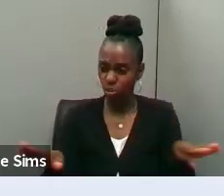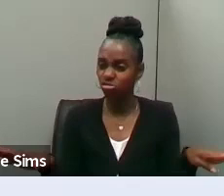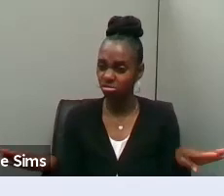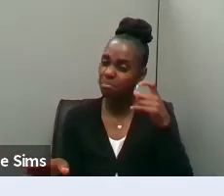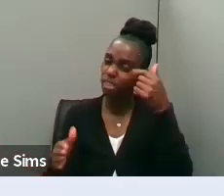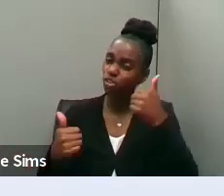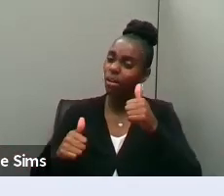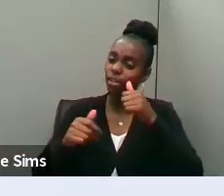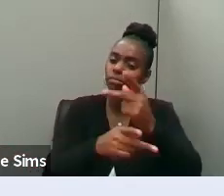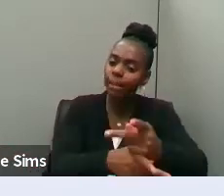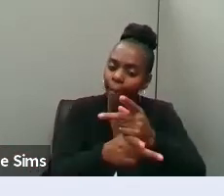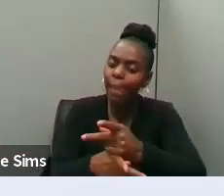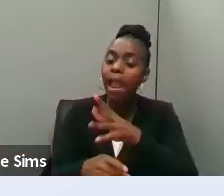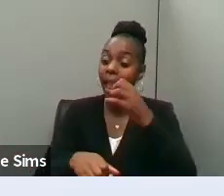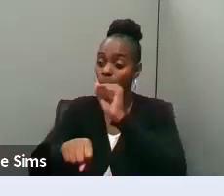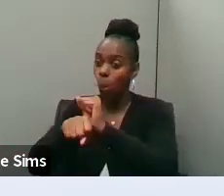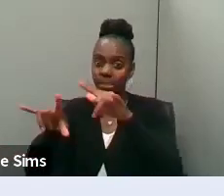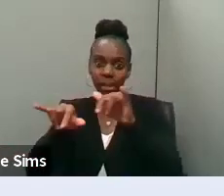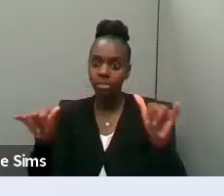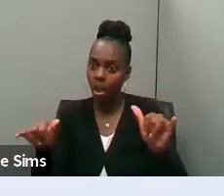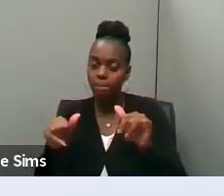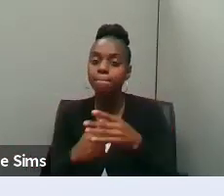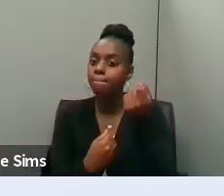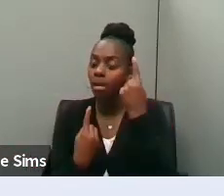take care of your children and work at the same time.